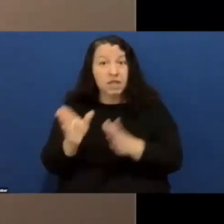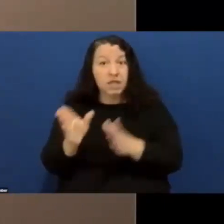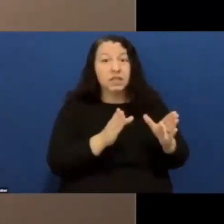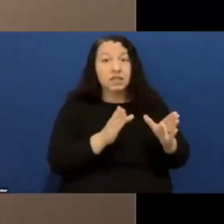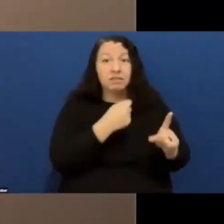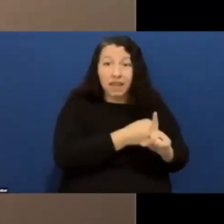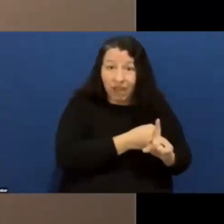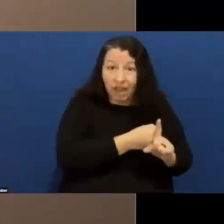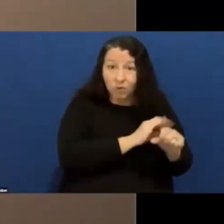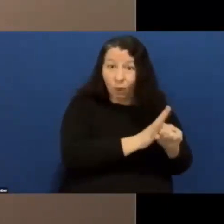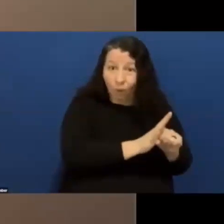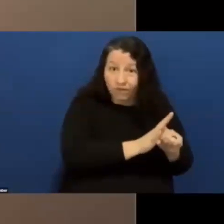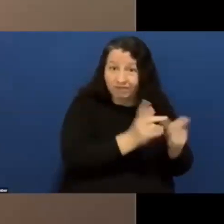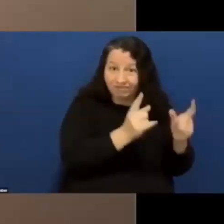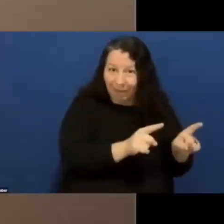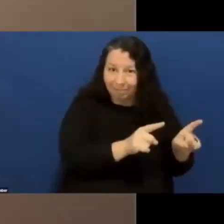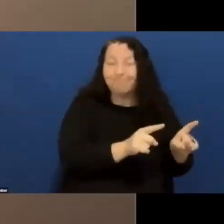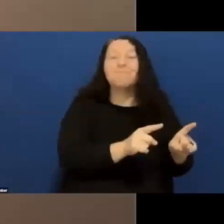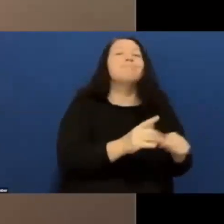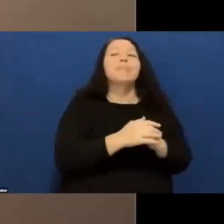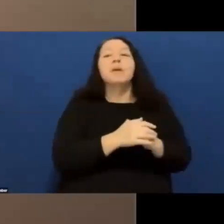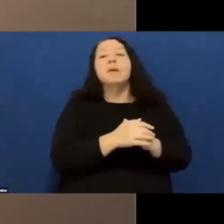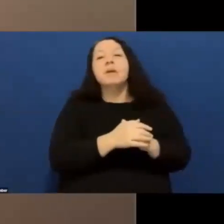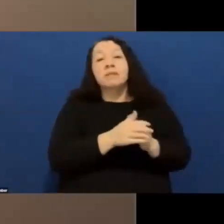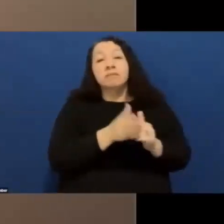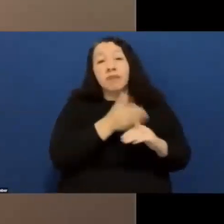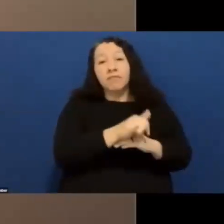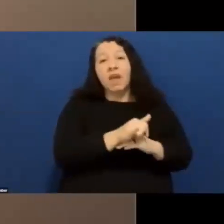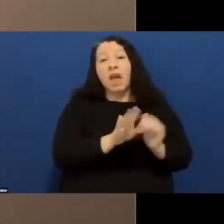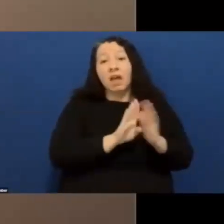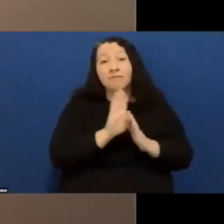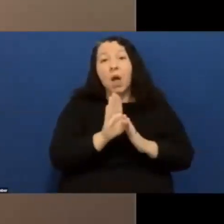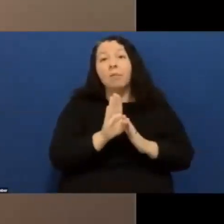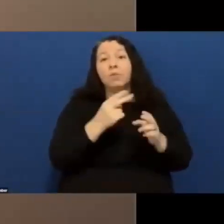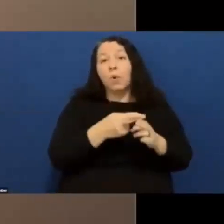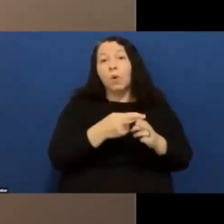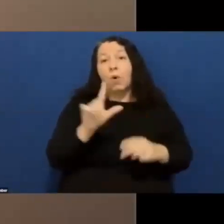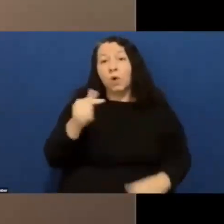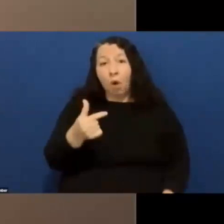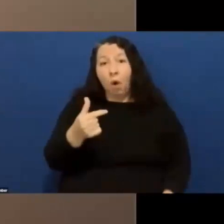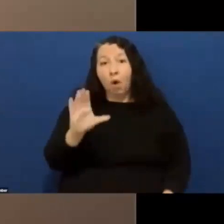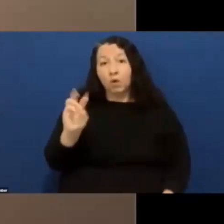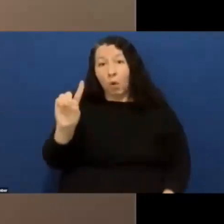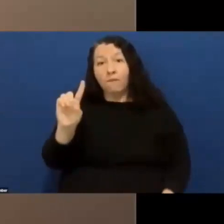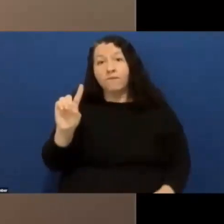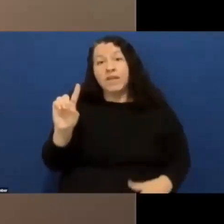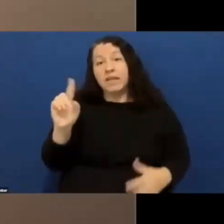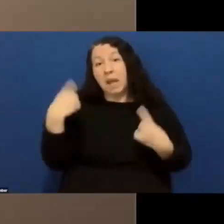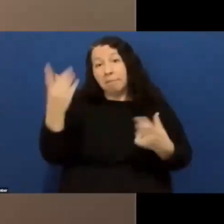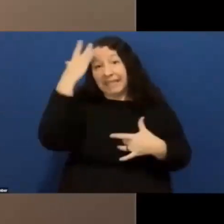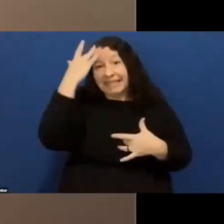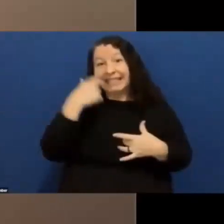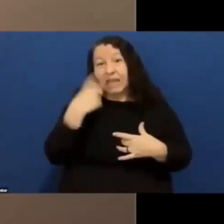COVID. Subsequently, I developed long COVID, and I've been sick for the last 2 years. In